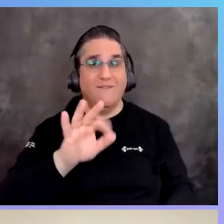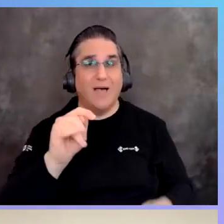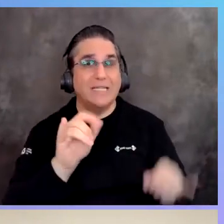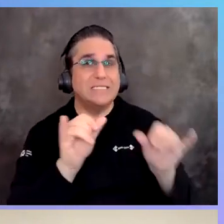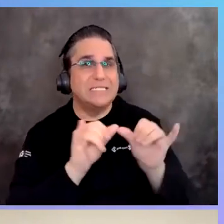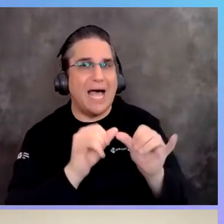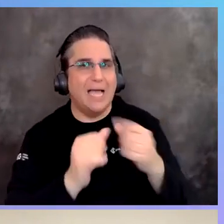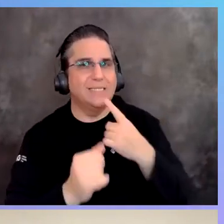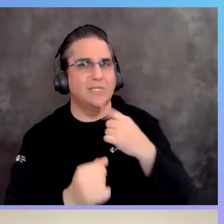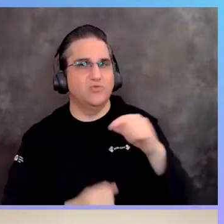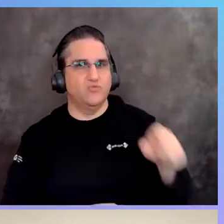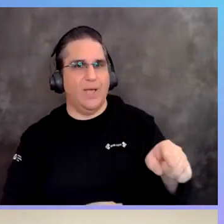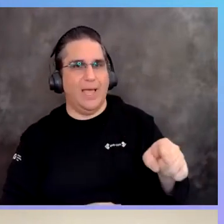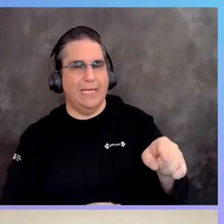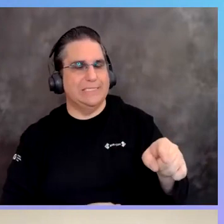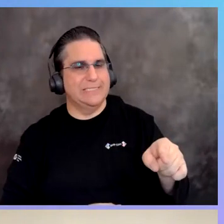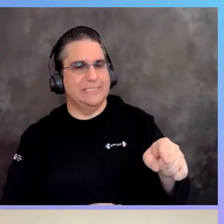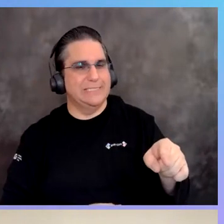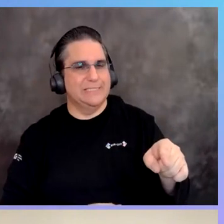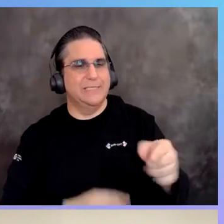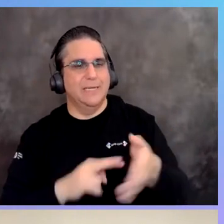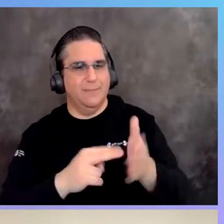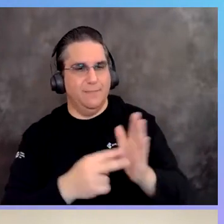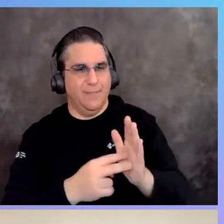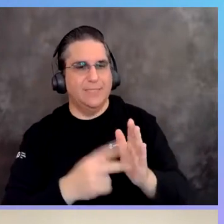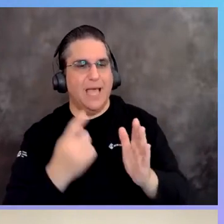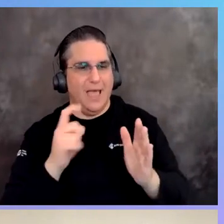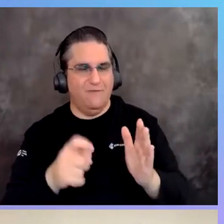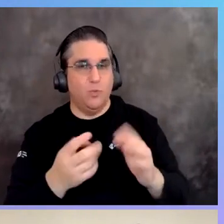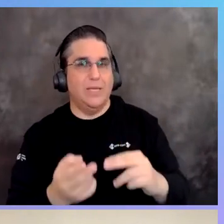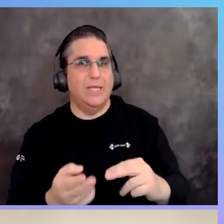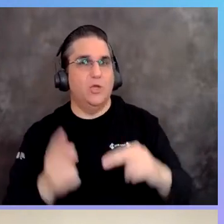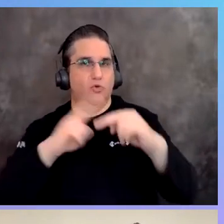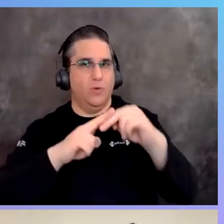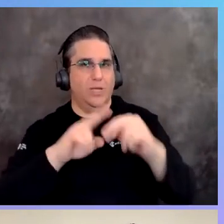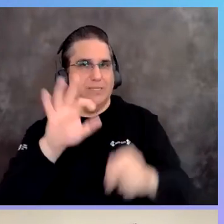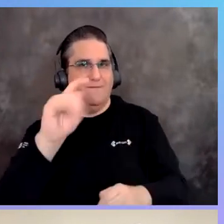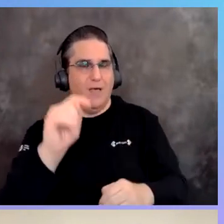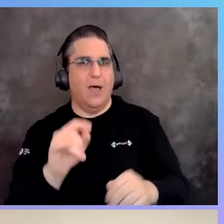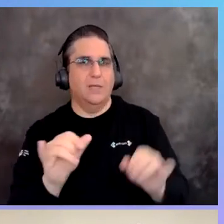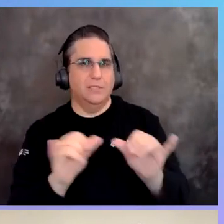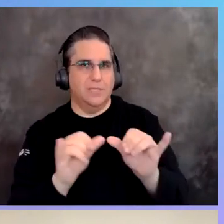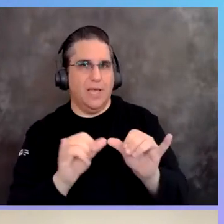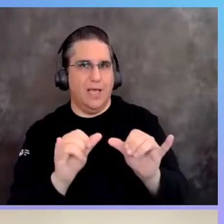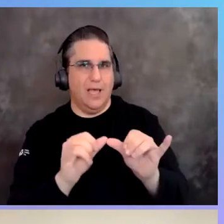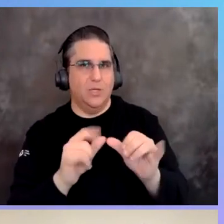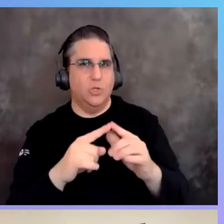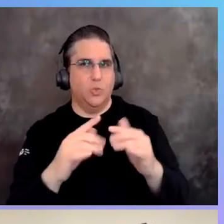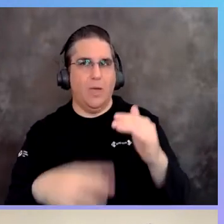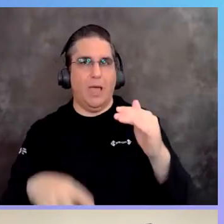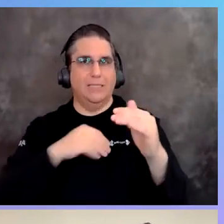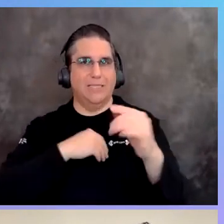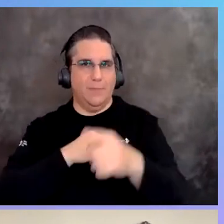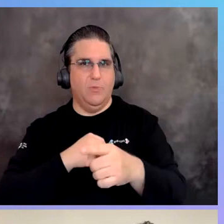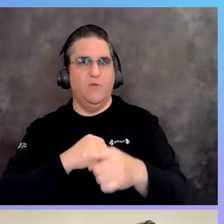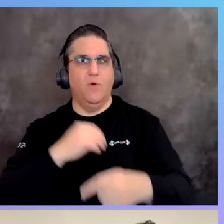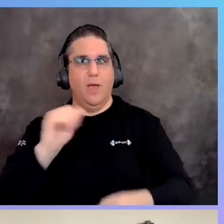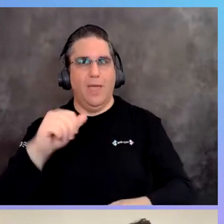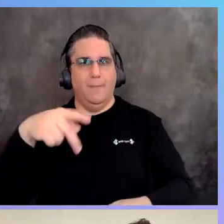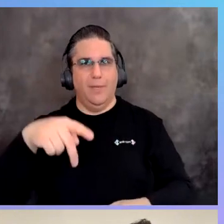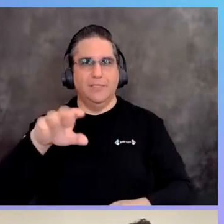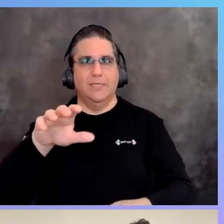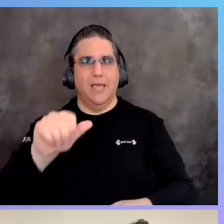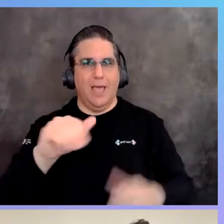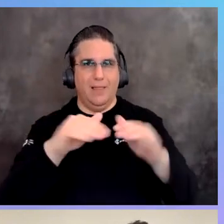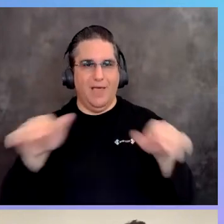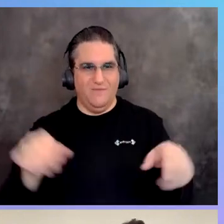means that I need to increase my font size to a more acceptable, AKA a APCA approved level. So let's do